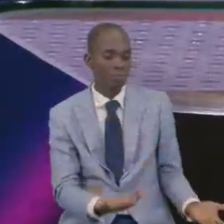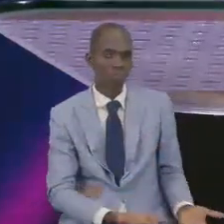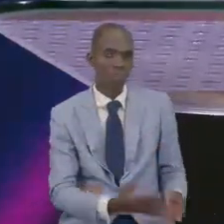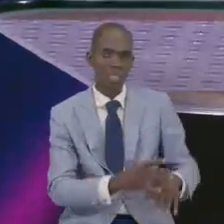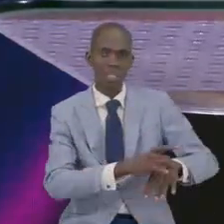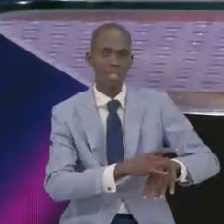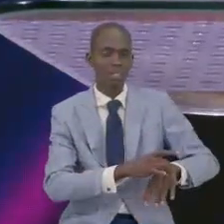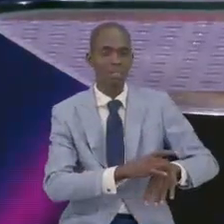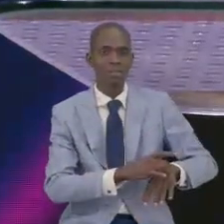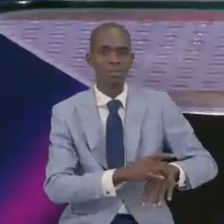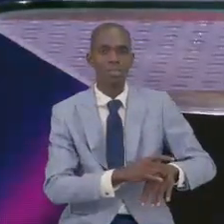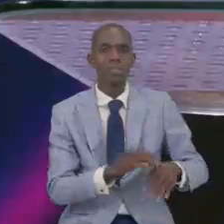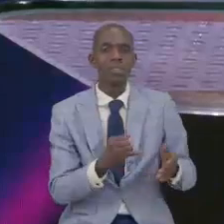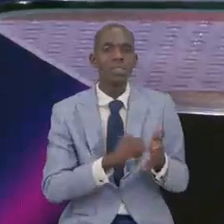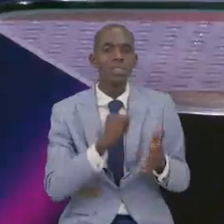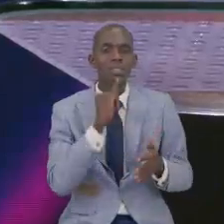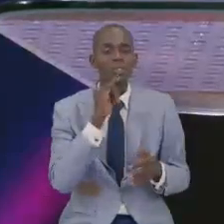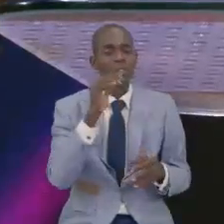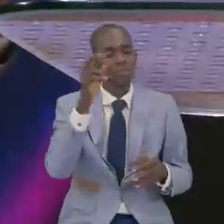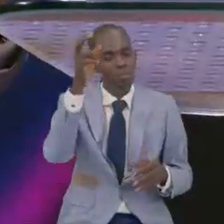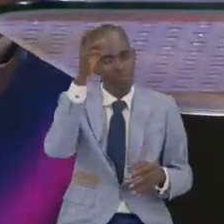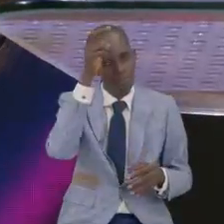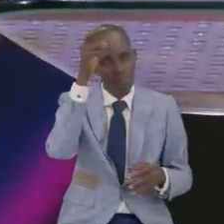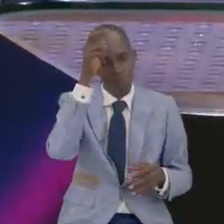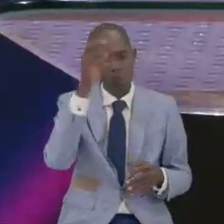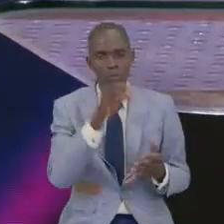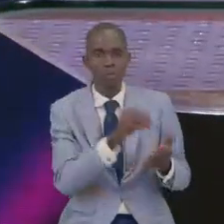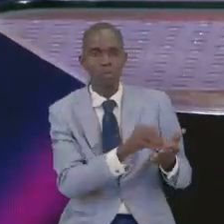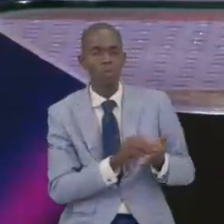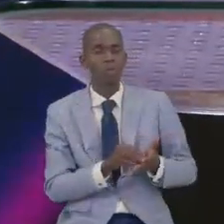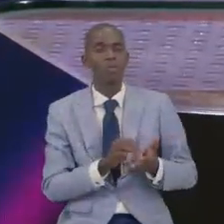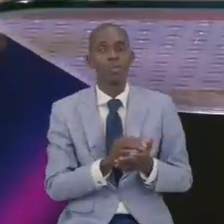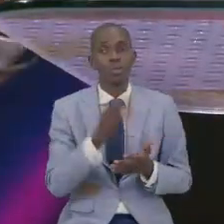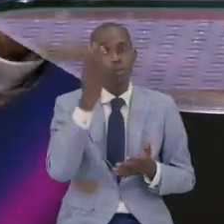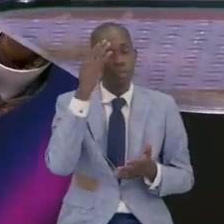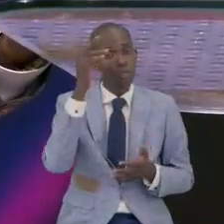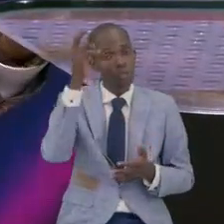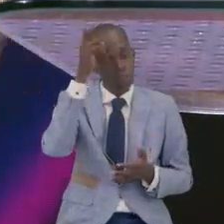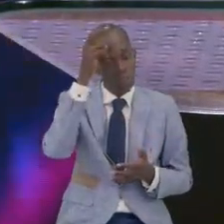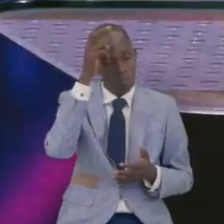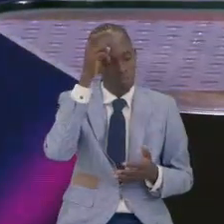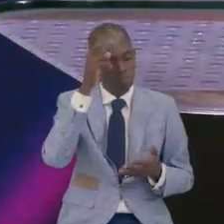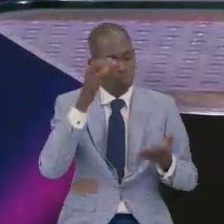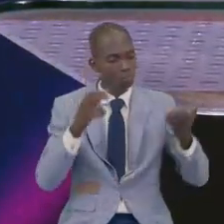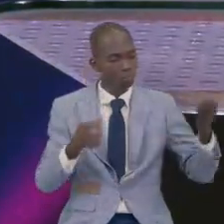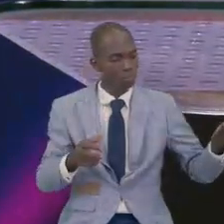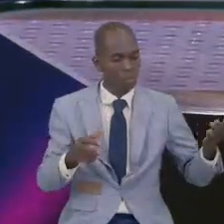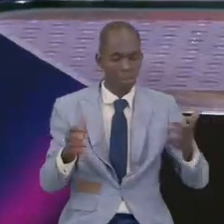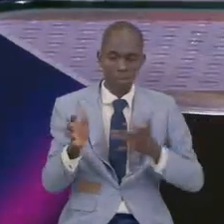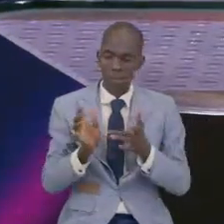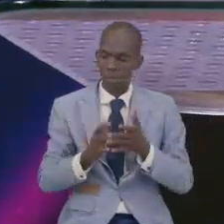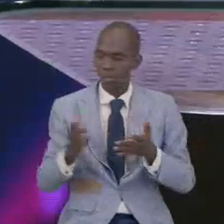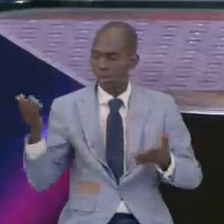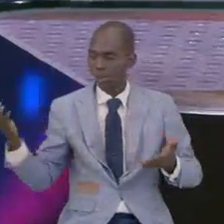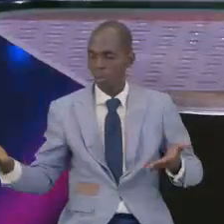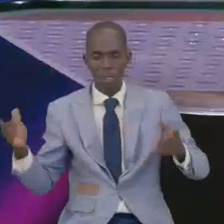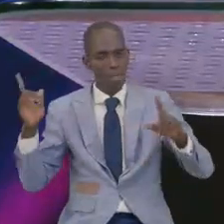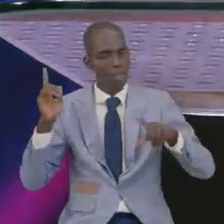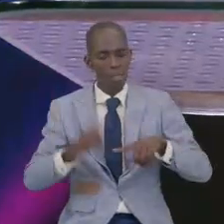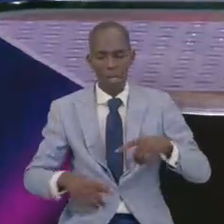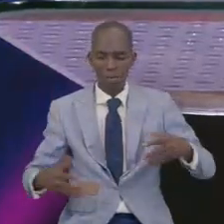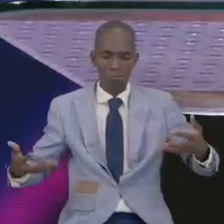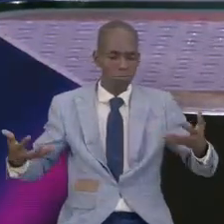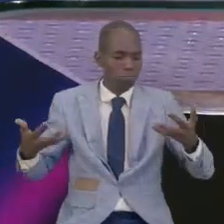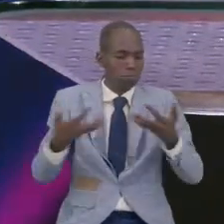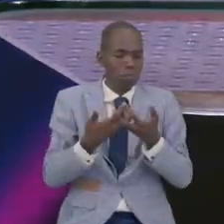sensual, it's devilish. And you know, the devil and Jesus cannot dwell in the same heart